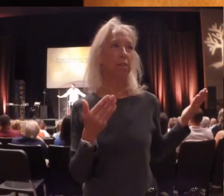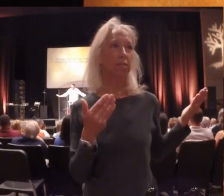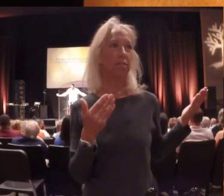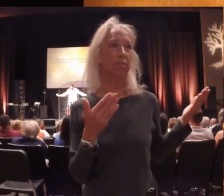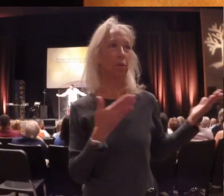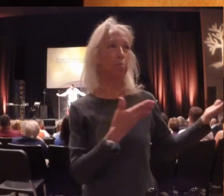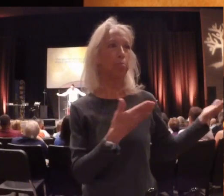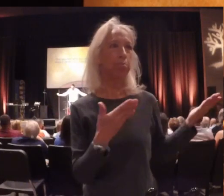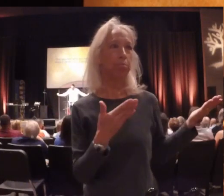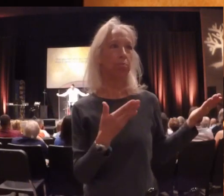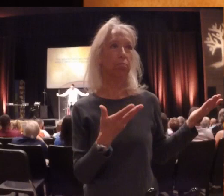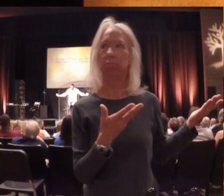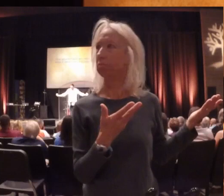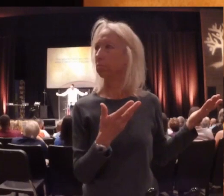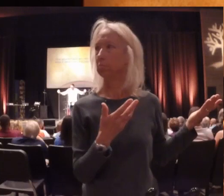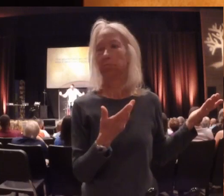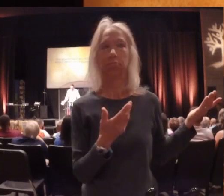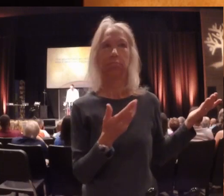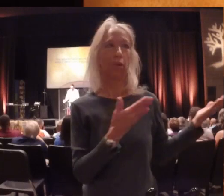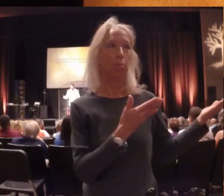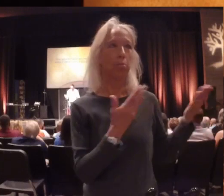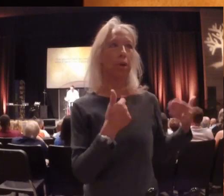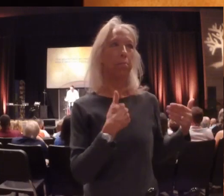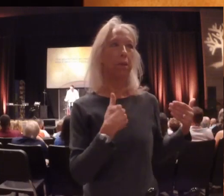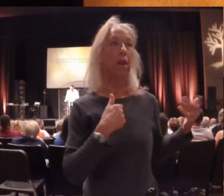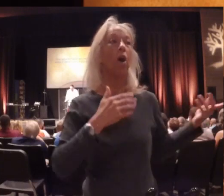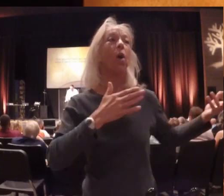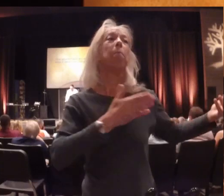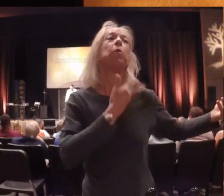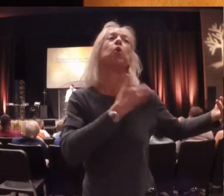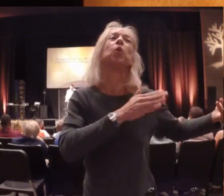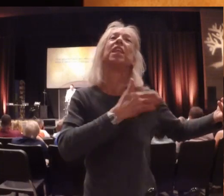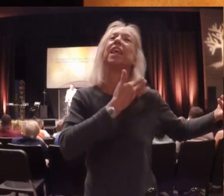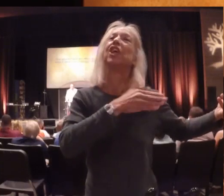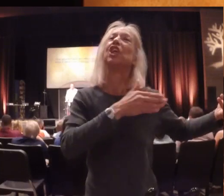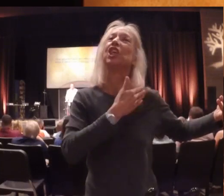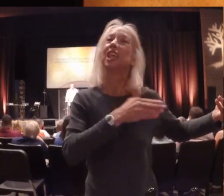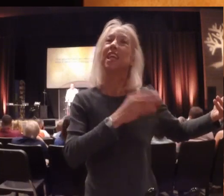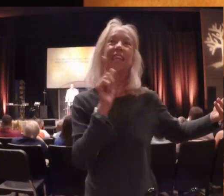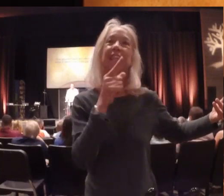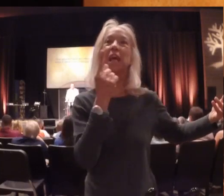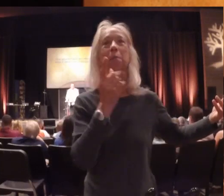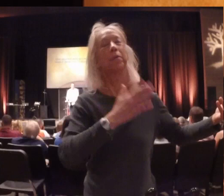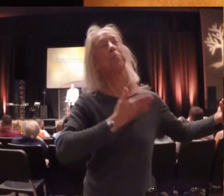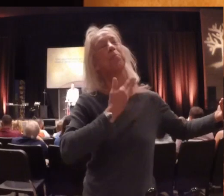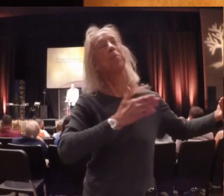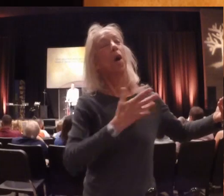Let me just relish this moment for a second. Bring me a musician. Bring me some mood